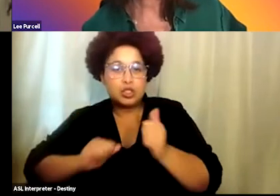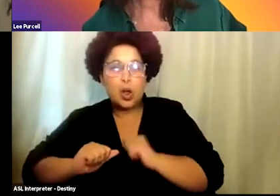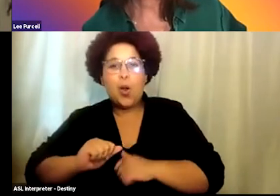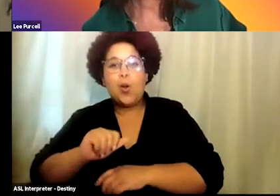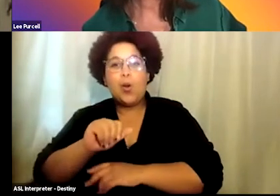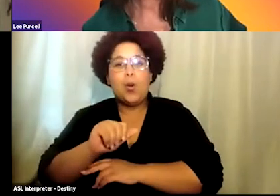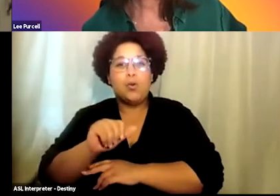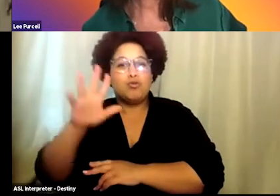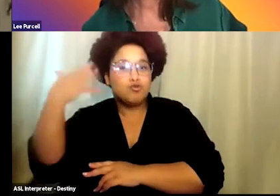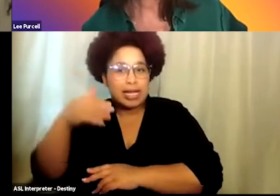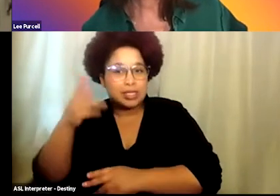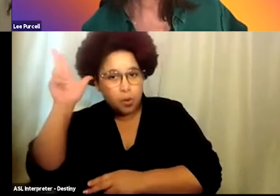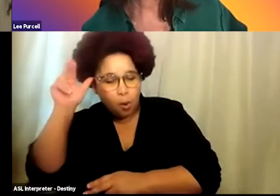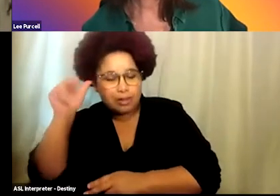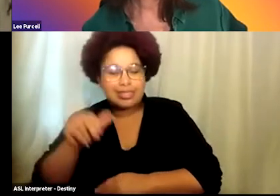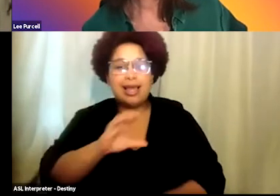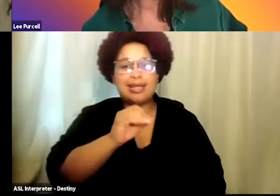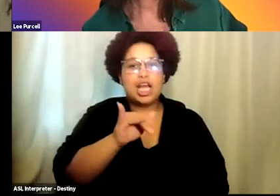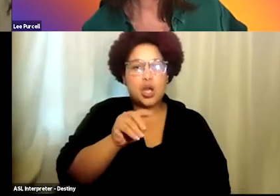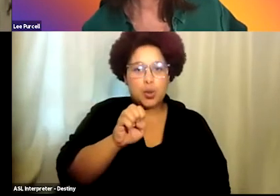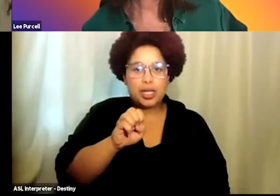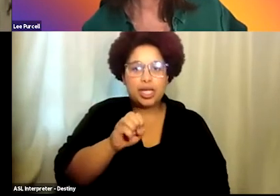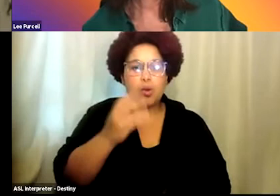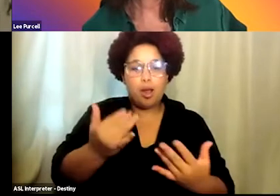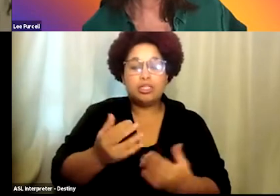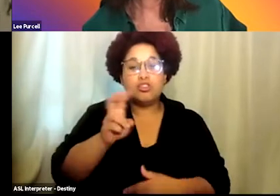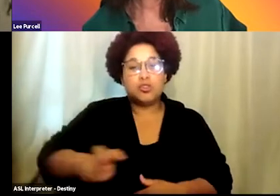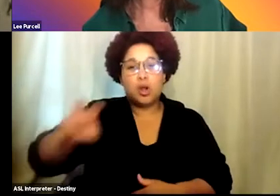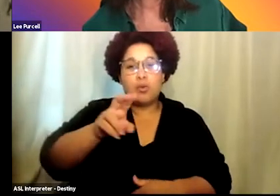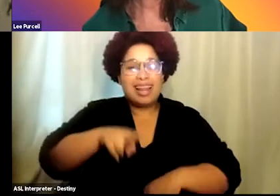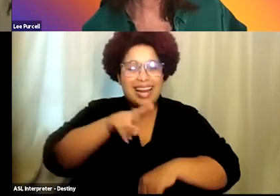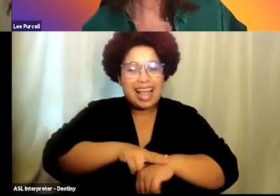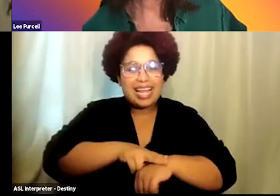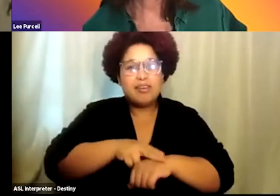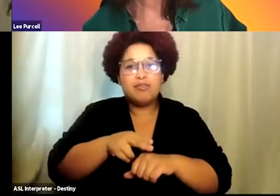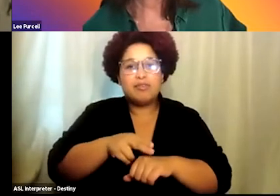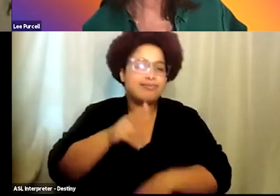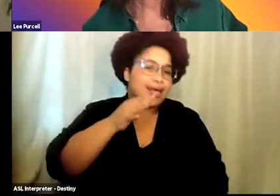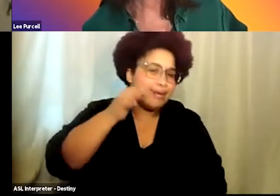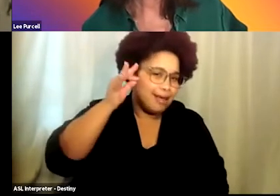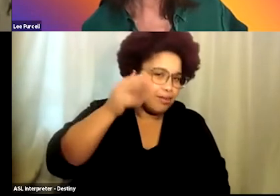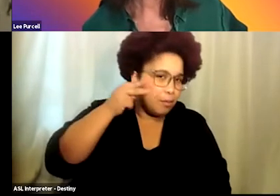Waits. Sheri is a veteran of the stage and toured with the Native American theater group Mystic Voices.